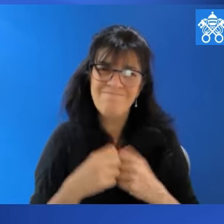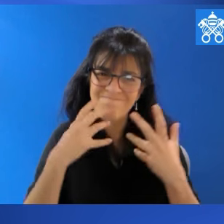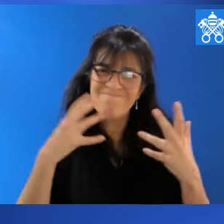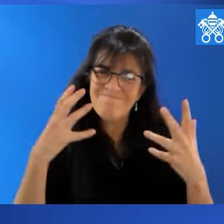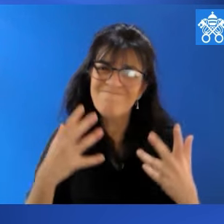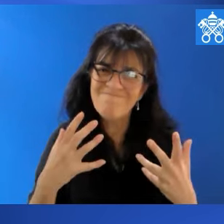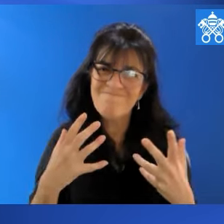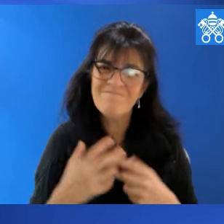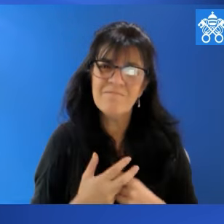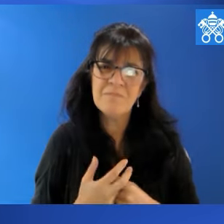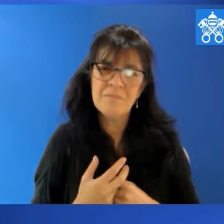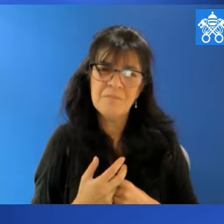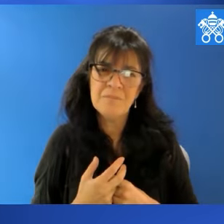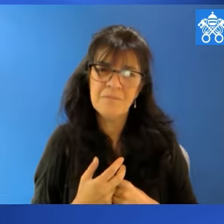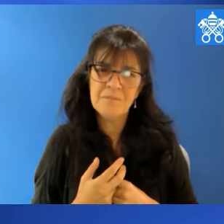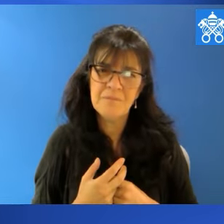sad